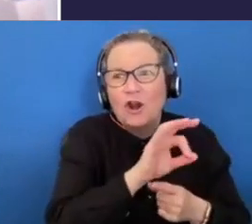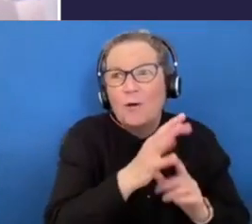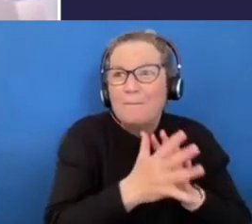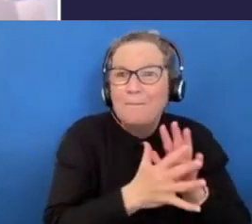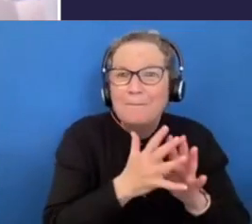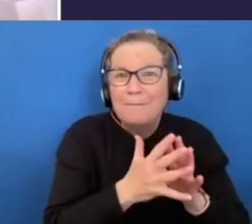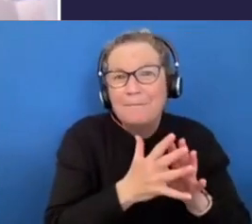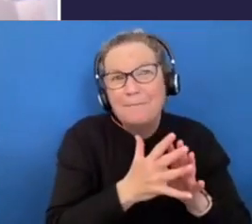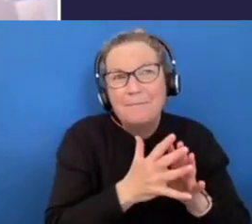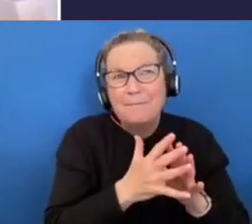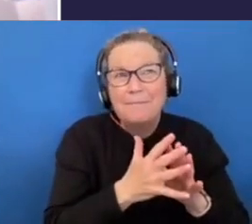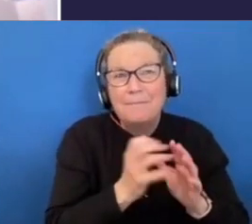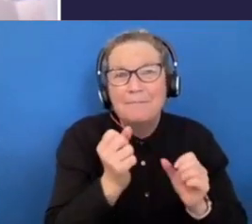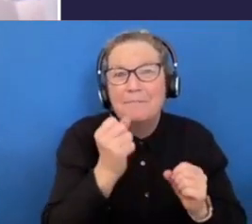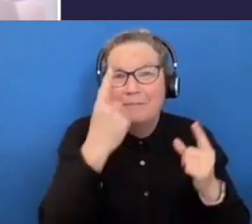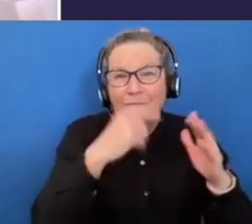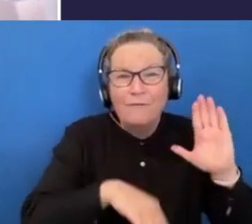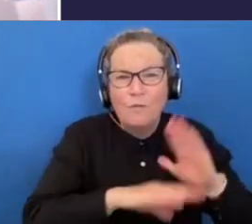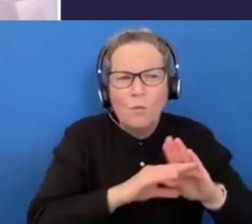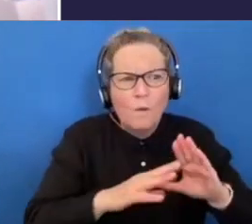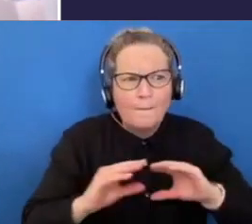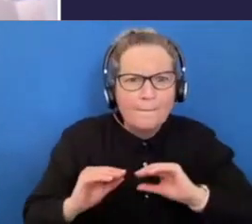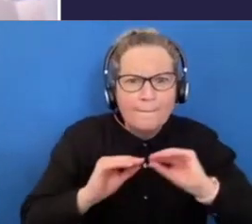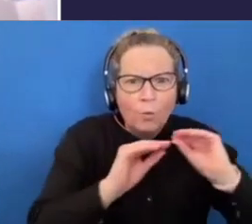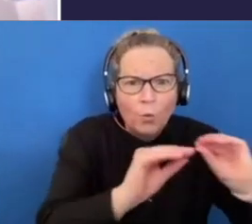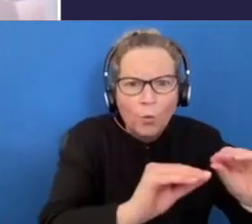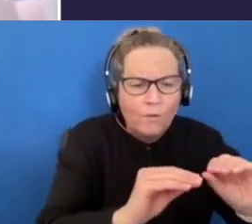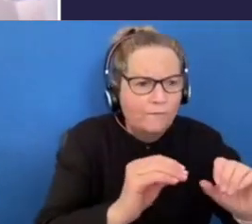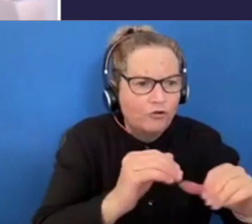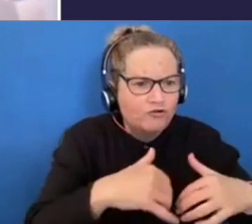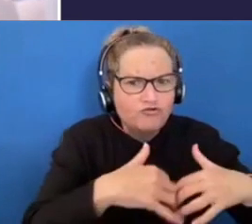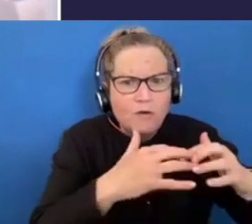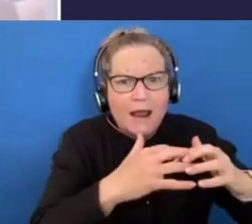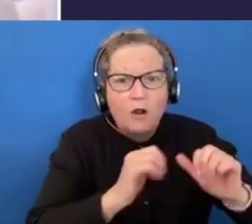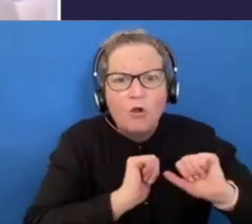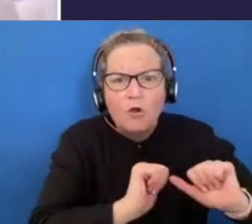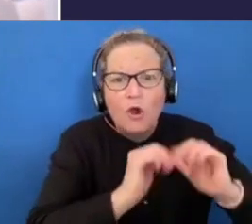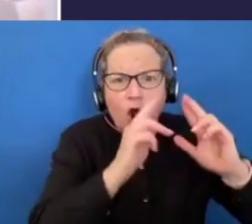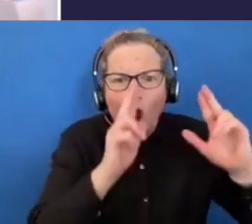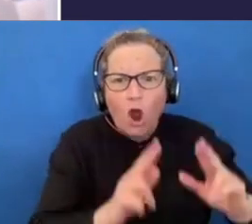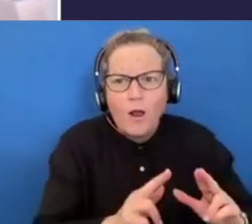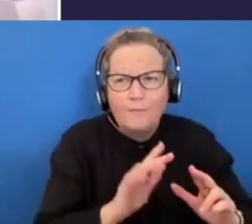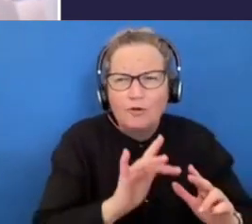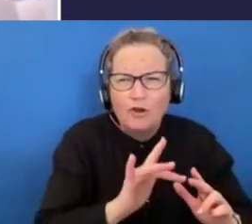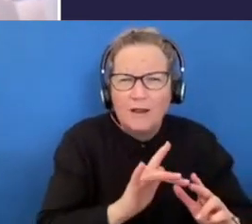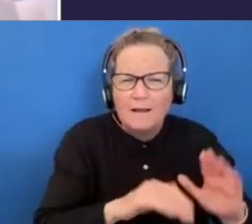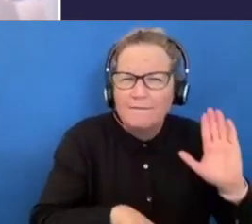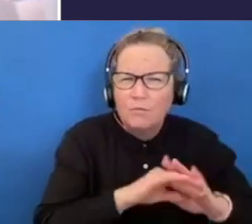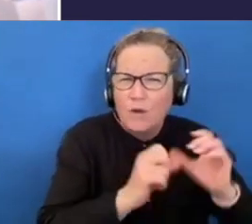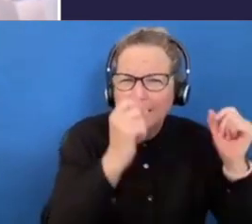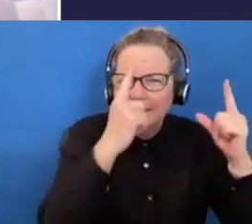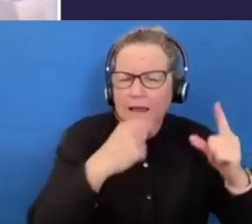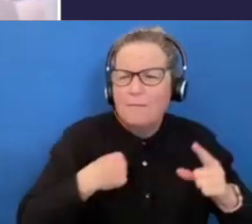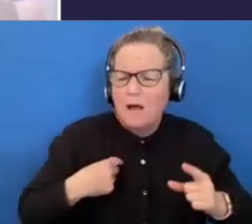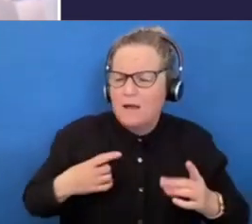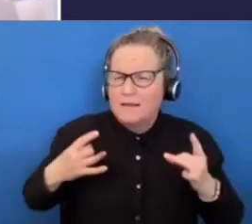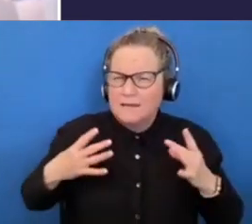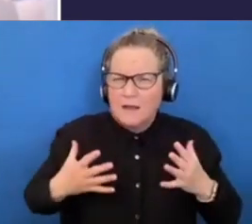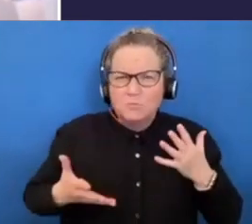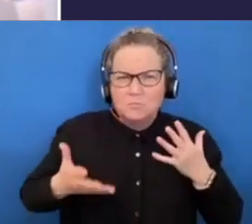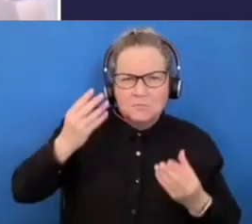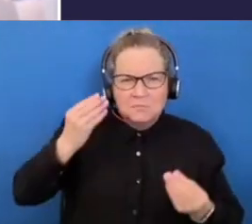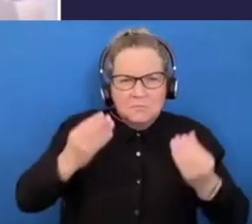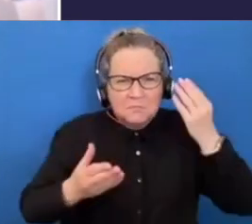home actually meant and creating her own home, she was starting to get the idea of things that would exist within that space.